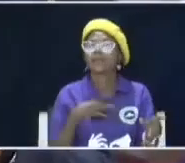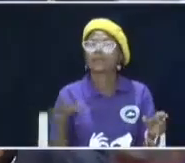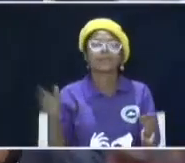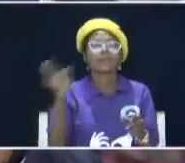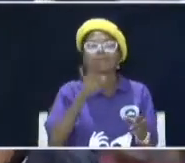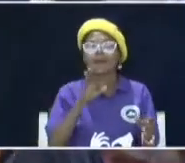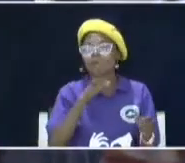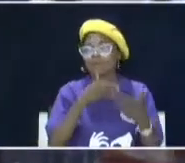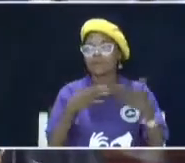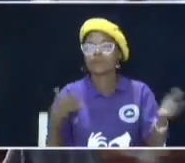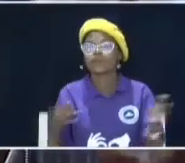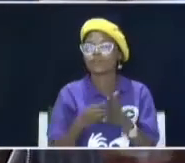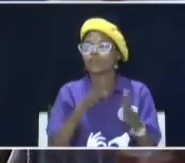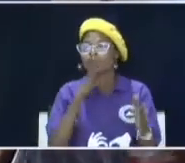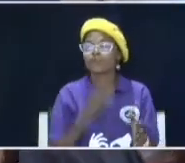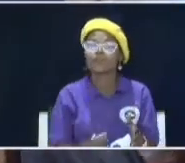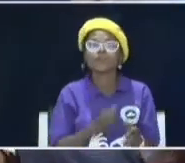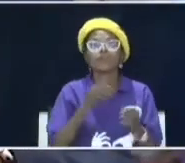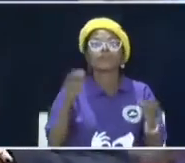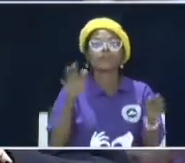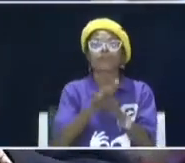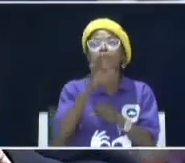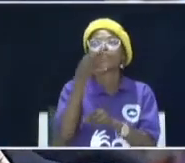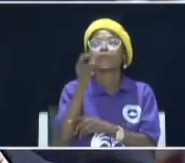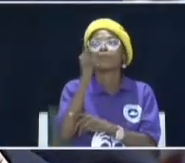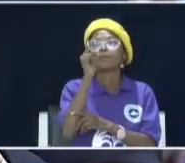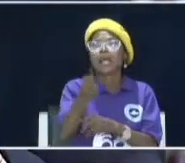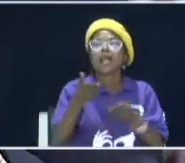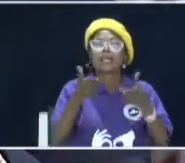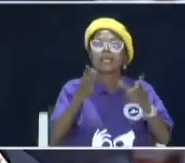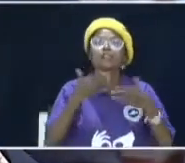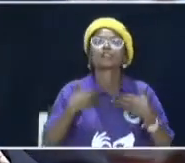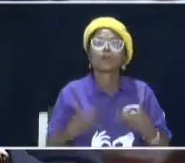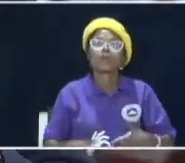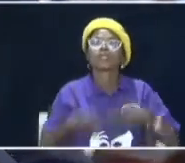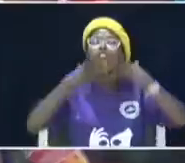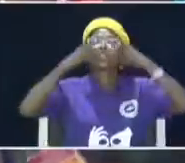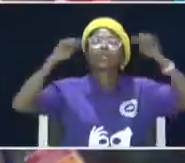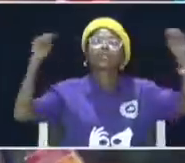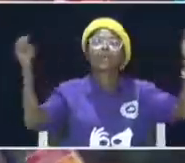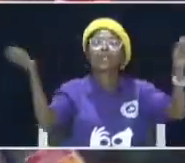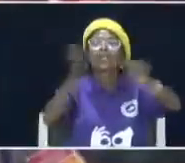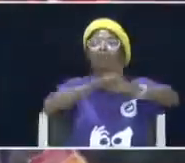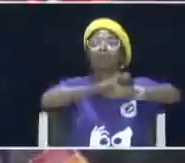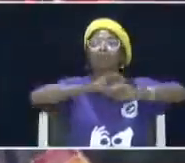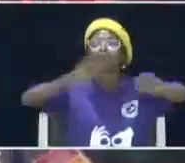harvest of testimonies. Let somebody shout hallelujah.